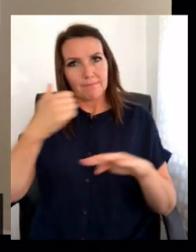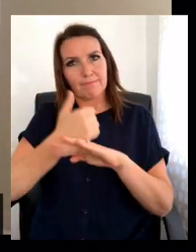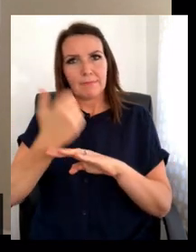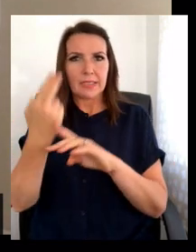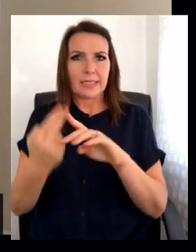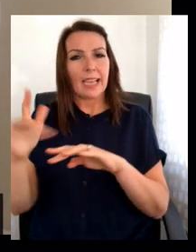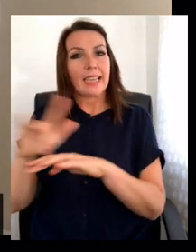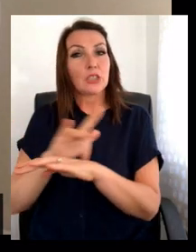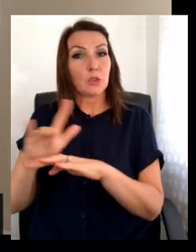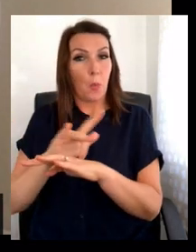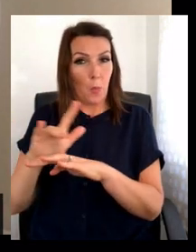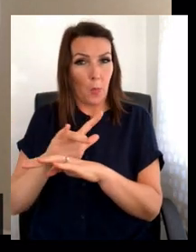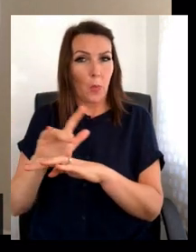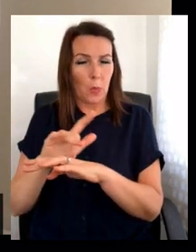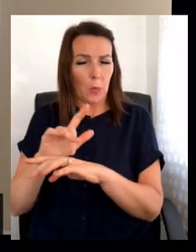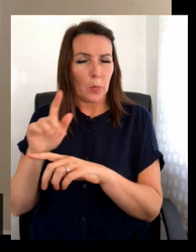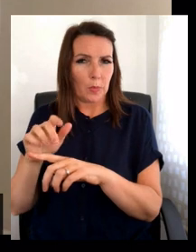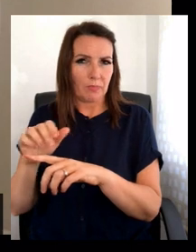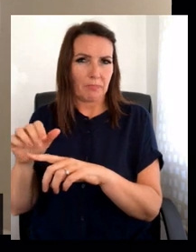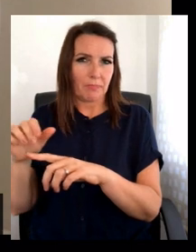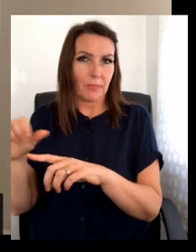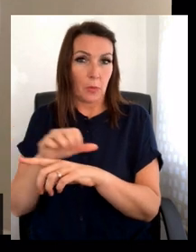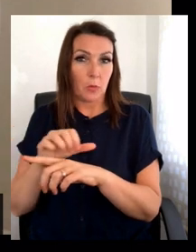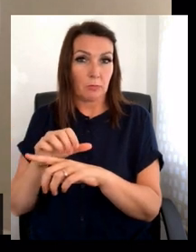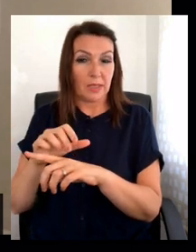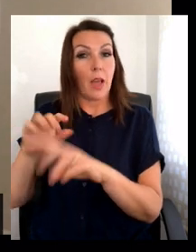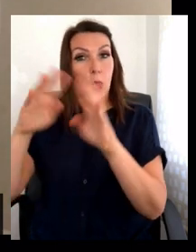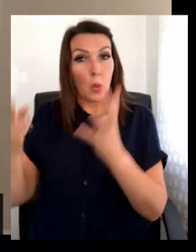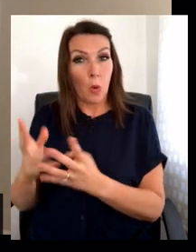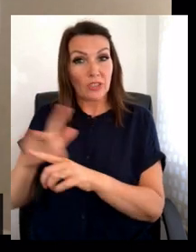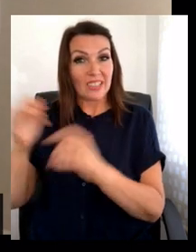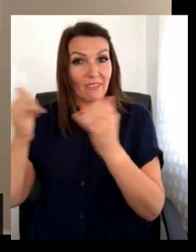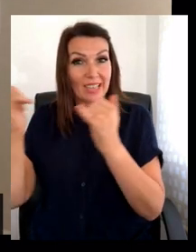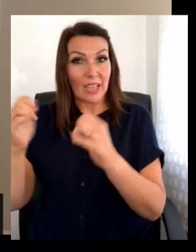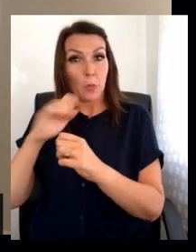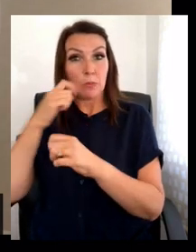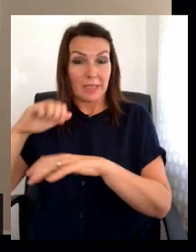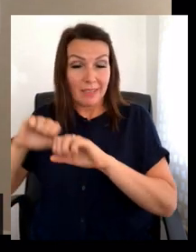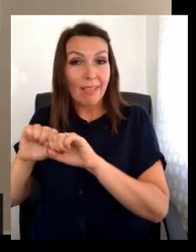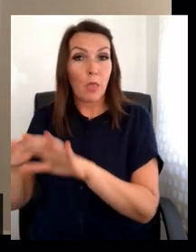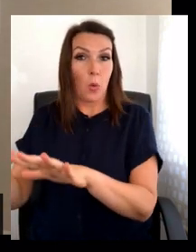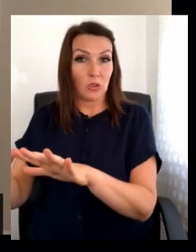to premiere at the World Theater Festival in Düsseldorf.